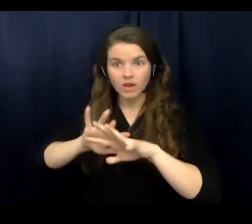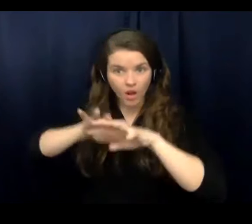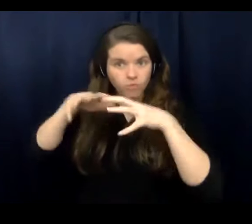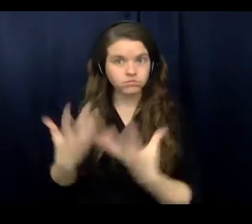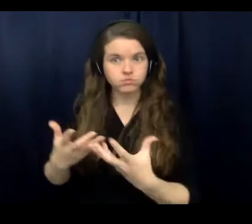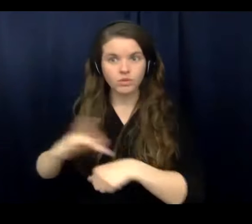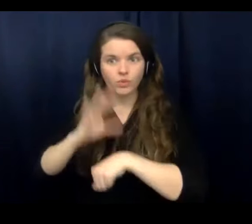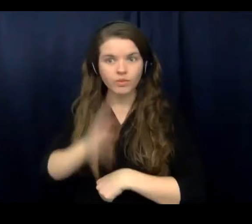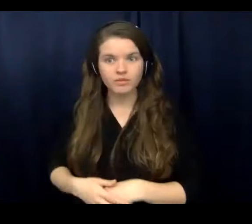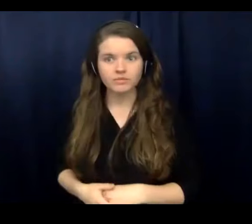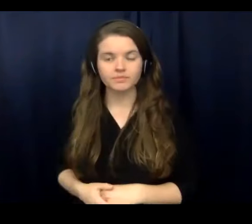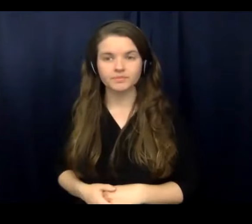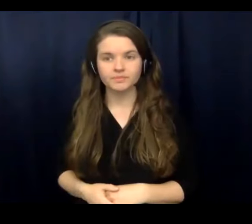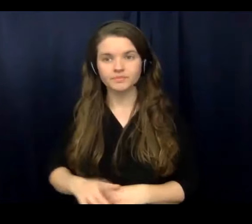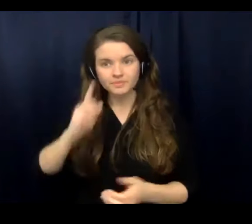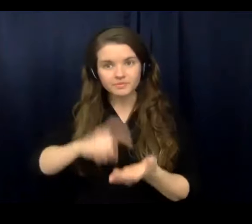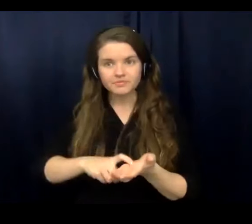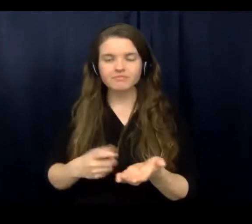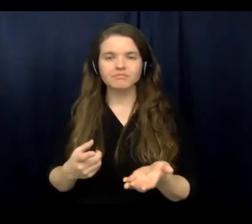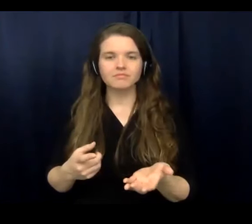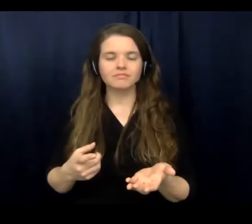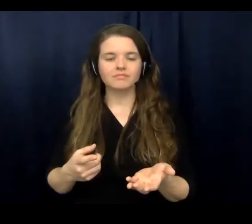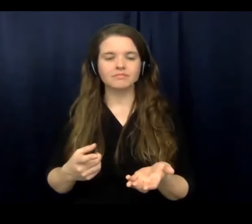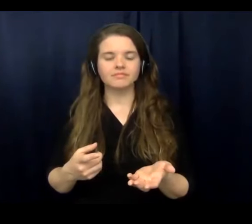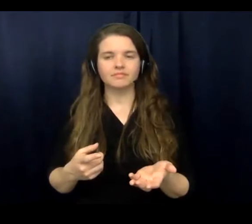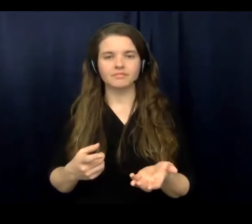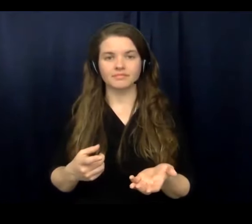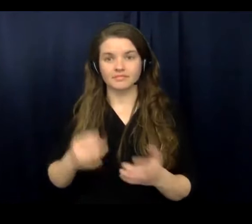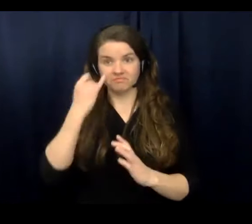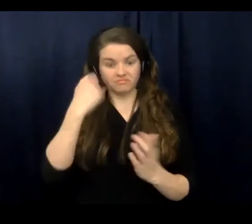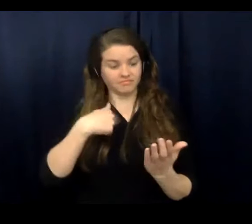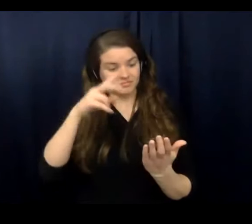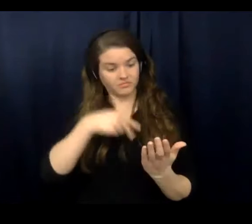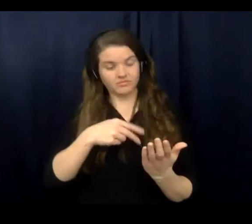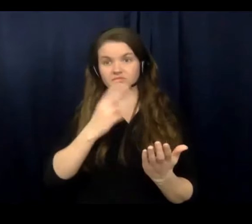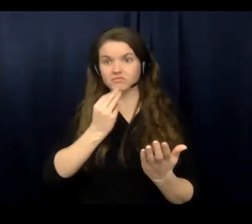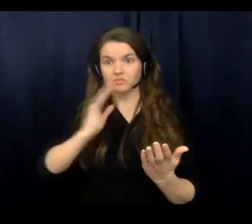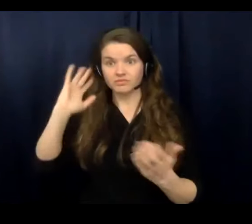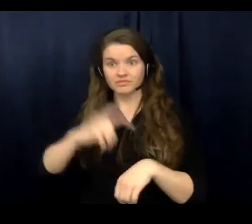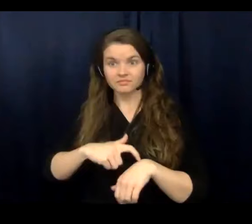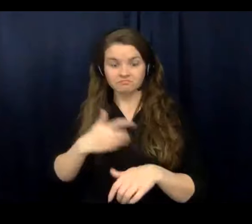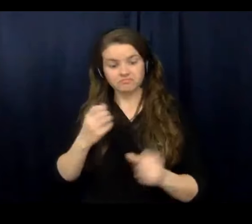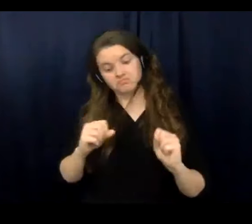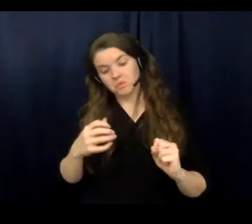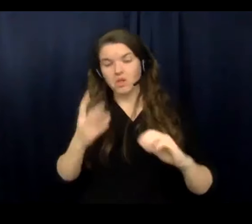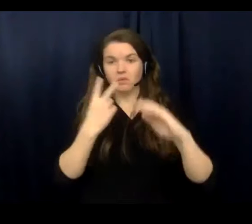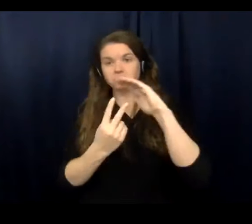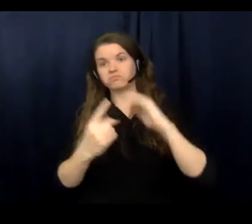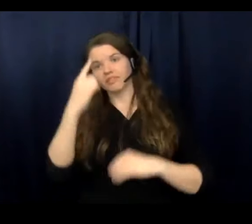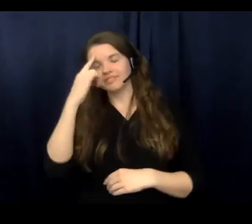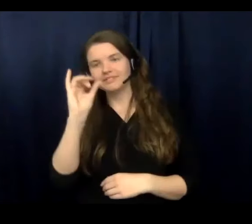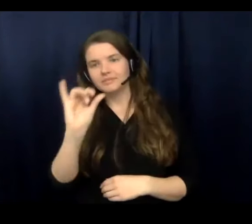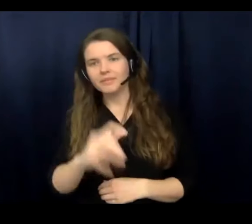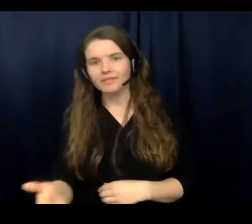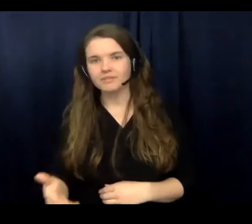And they recognize this. In fact, if I read that and I was a Jew at that time, I'd probably think the same thing. Sounds pretty military to me